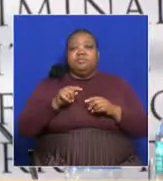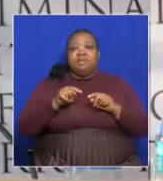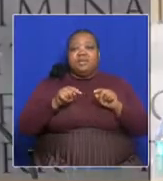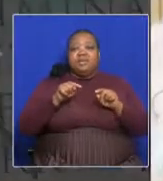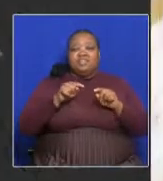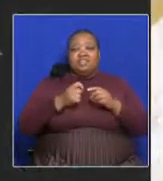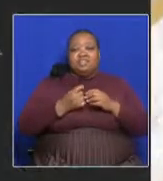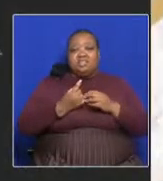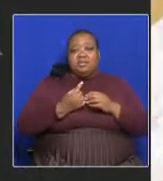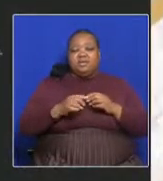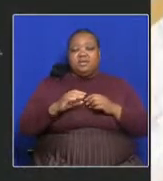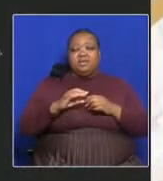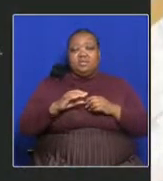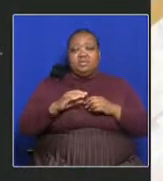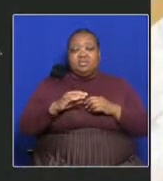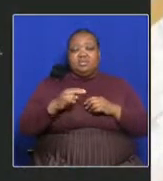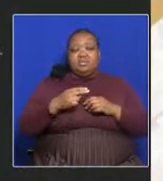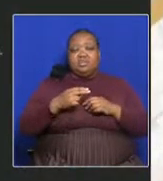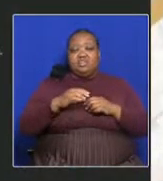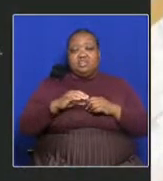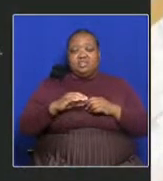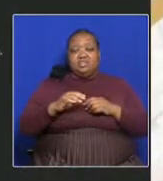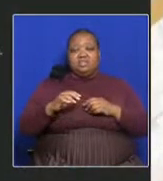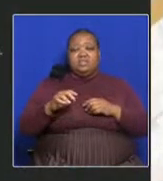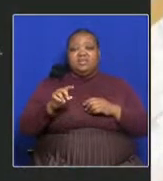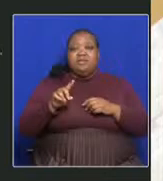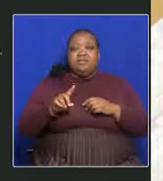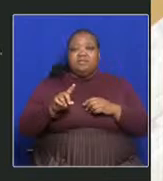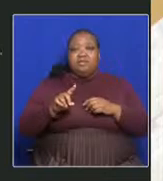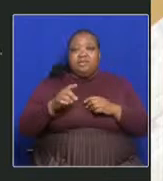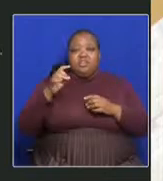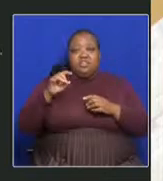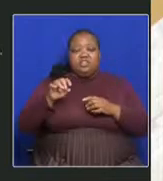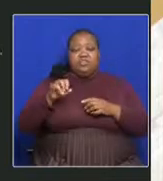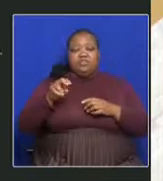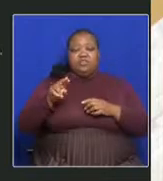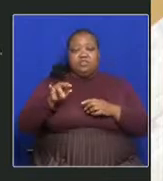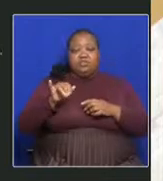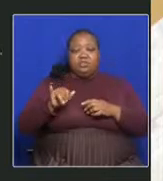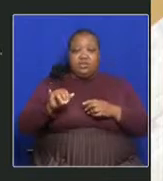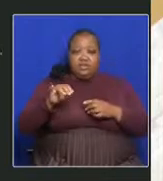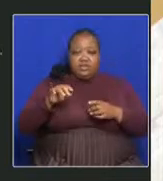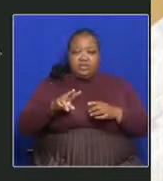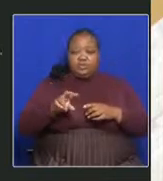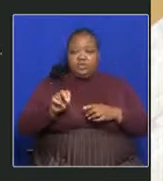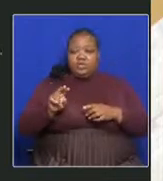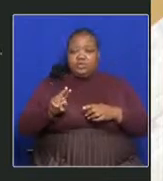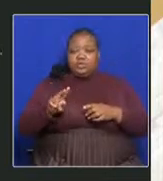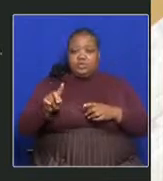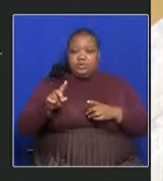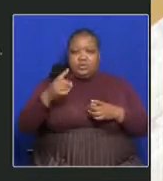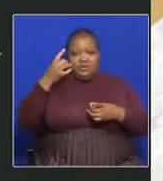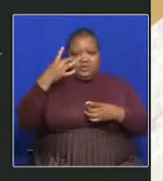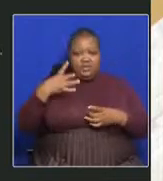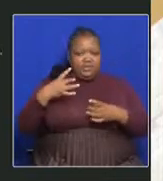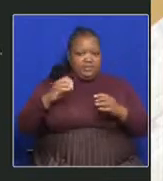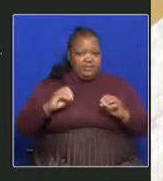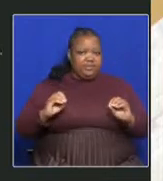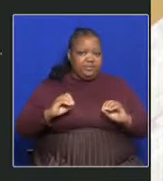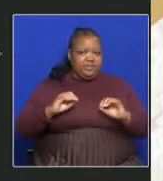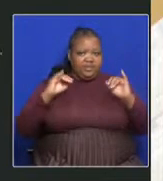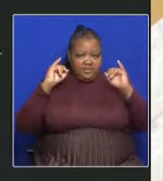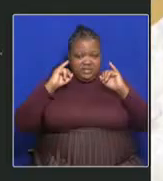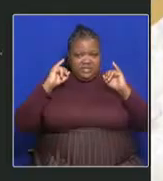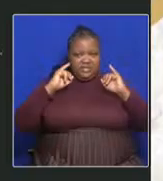1st July 2021, as I was not informed. That's what he says. No, seriously, Commissioner, this is